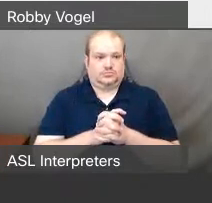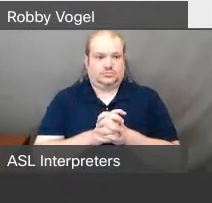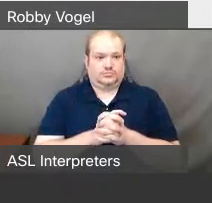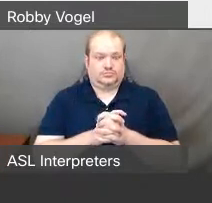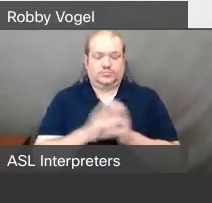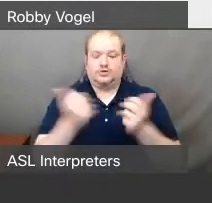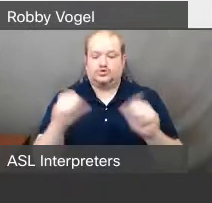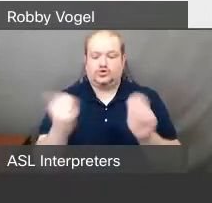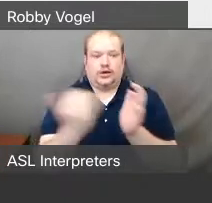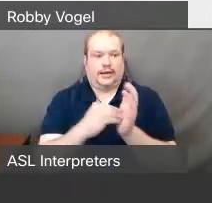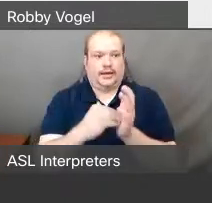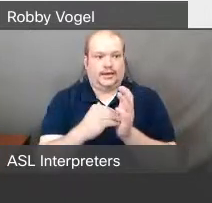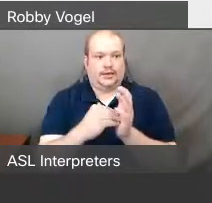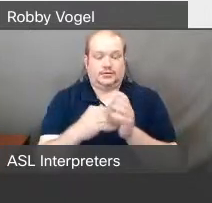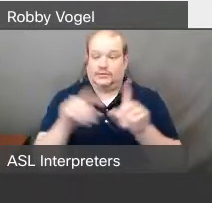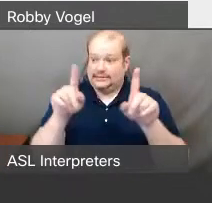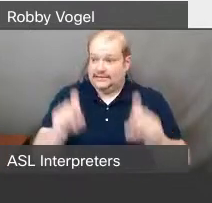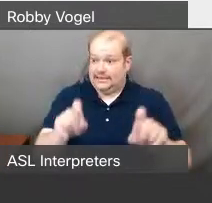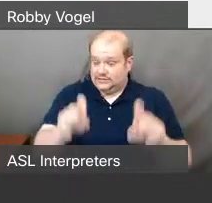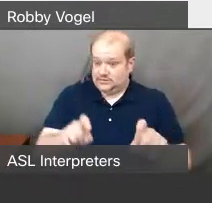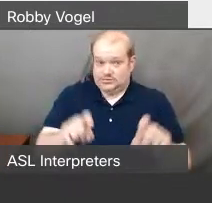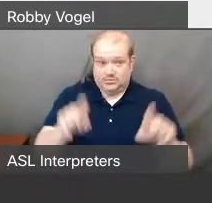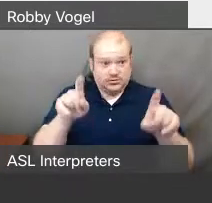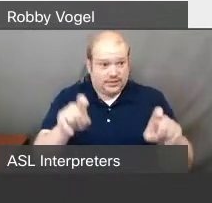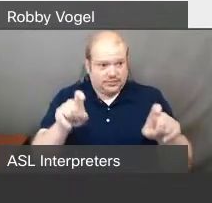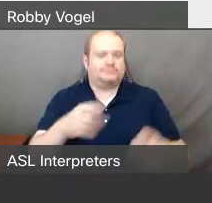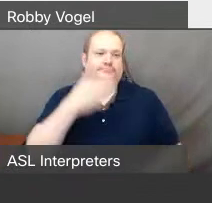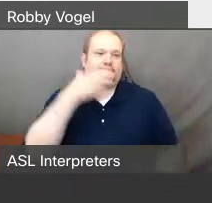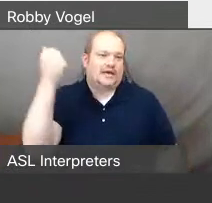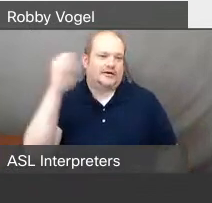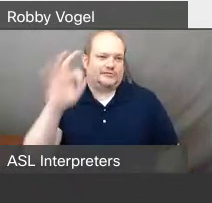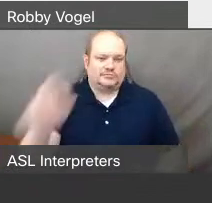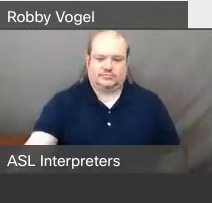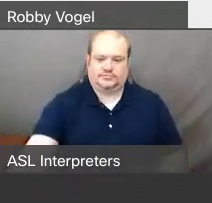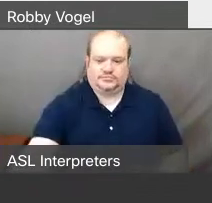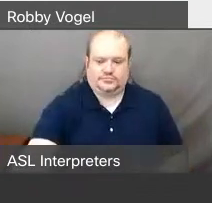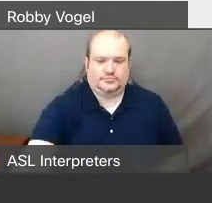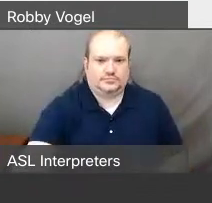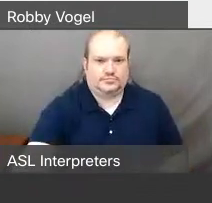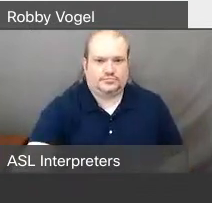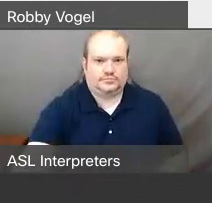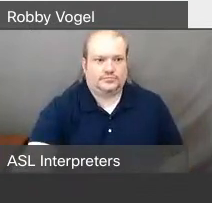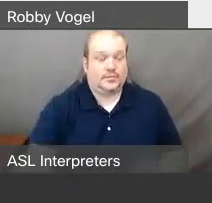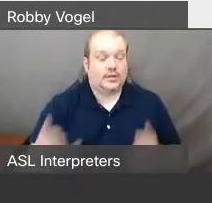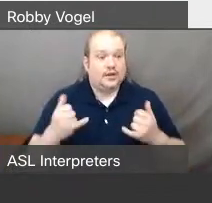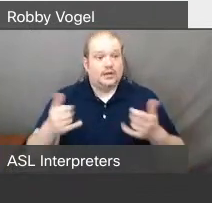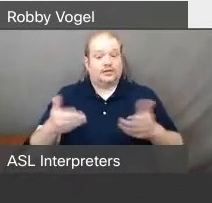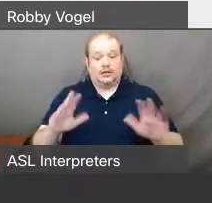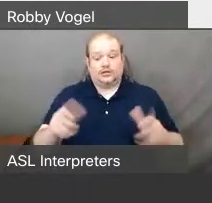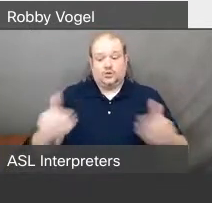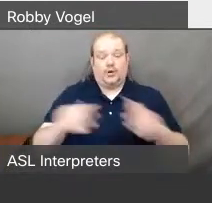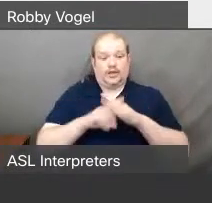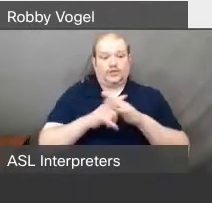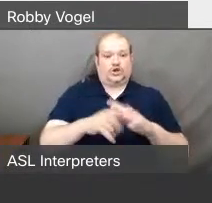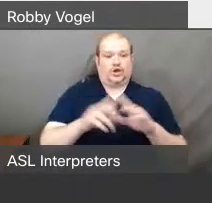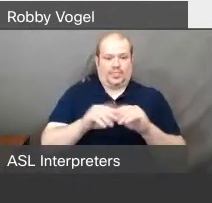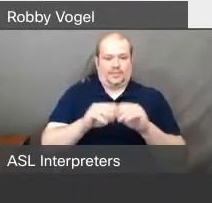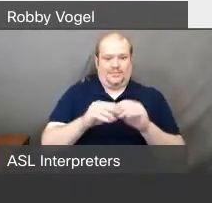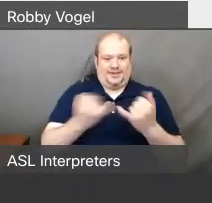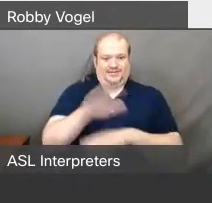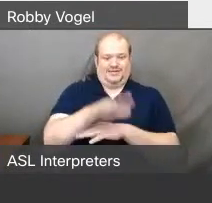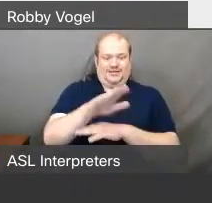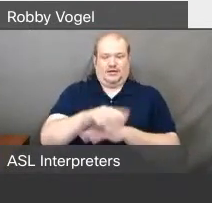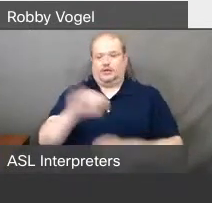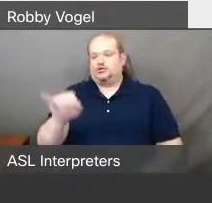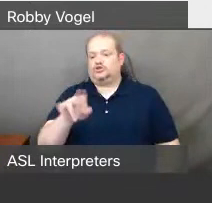Try it again. Okay, test. Yeah, it's a little better. Okay, let's go ahead and get our meeting started for this evening. This is the